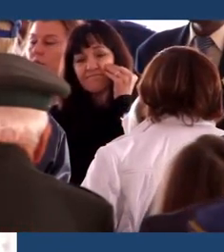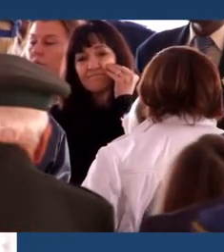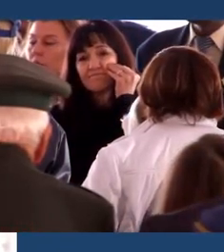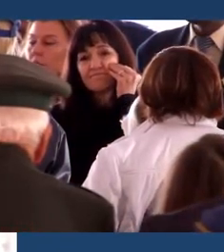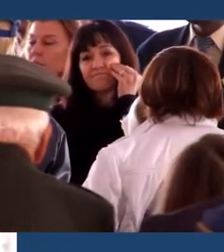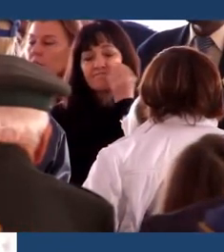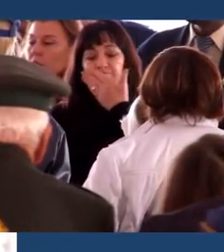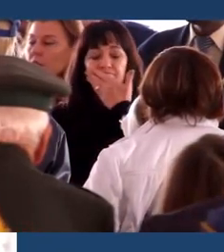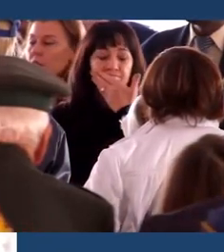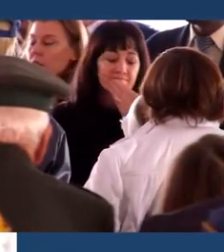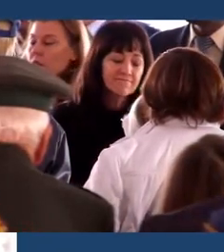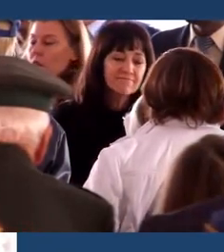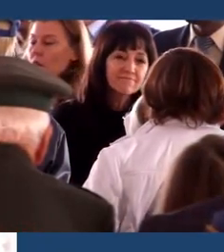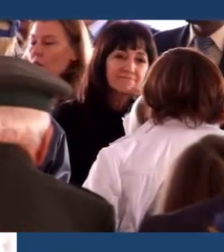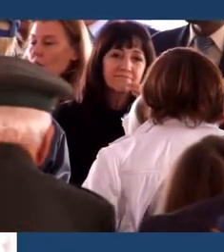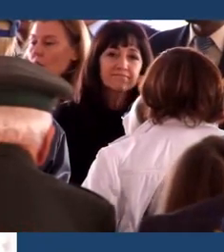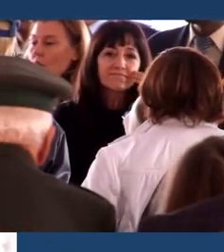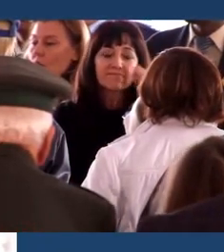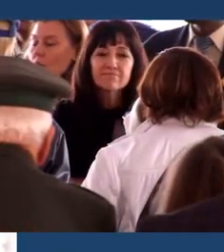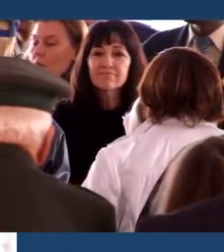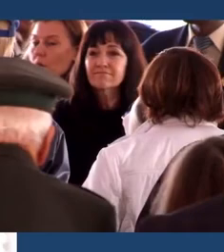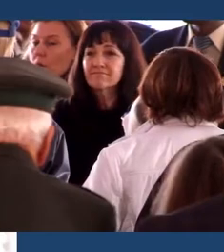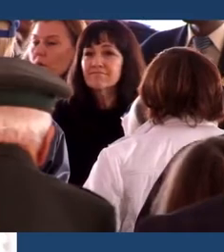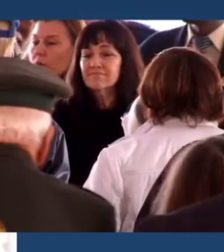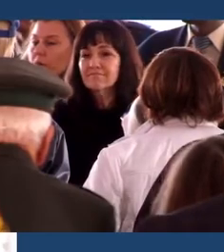home sweet